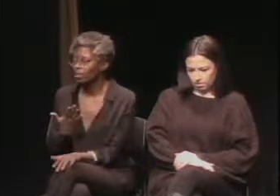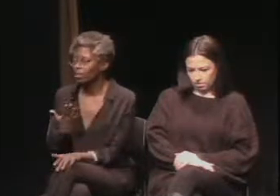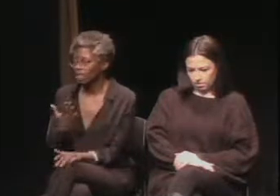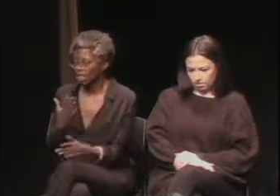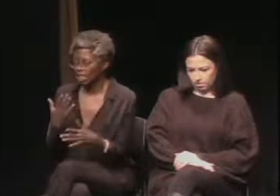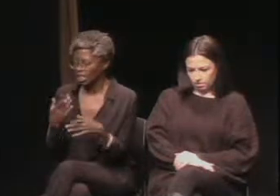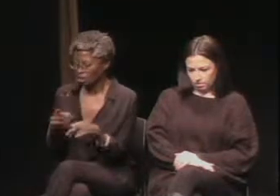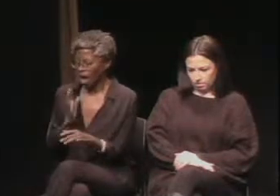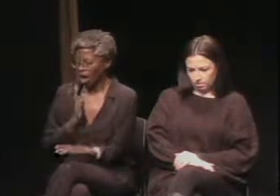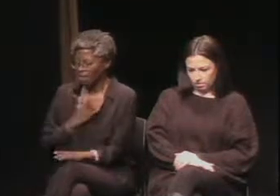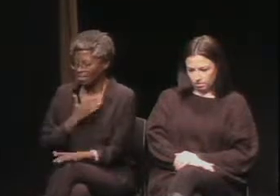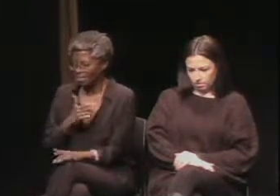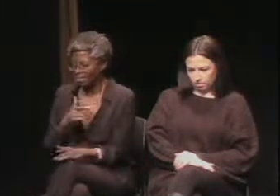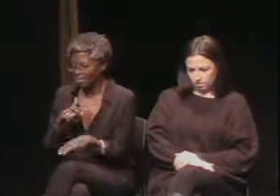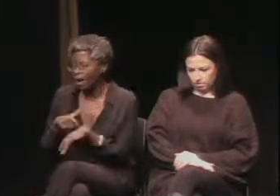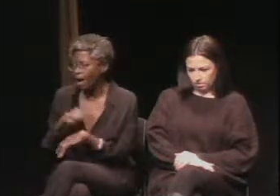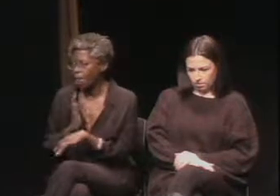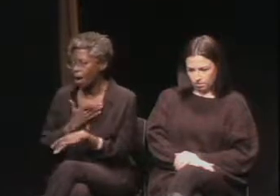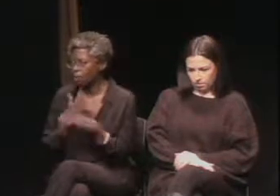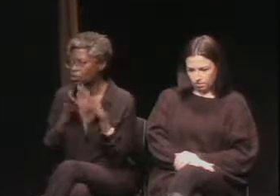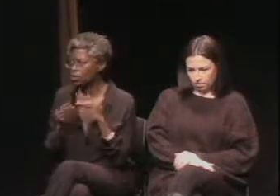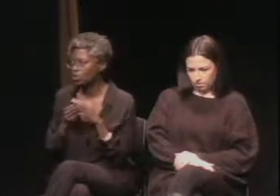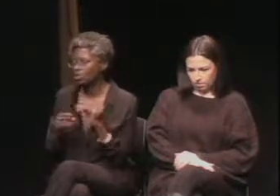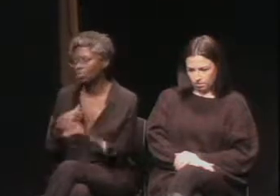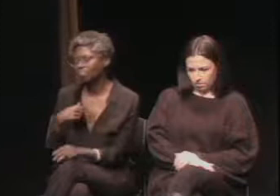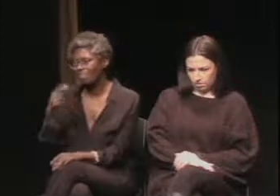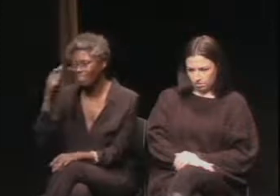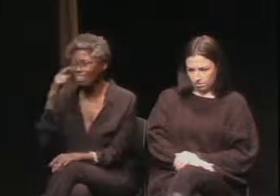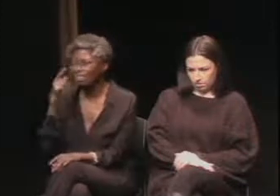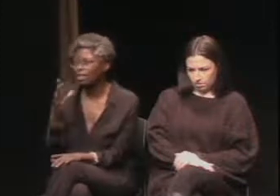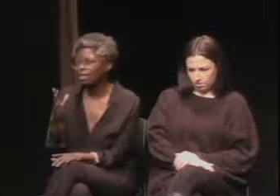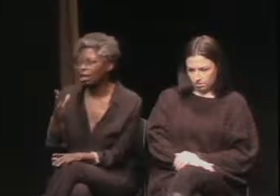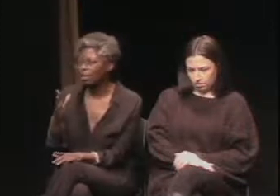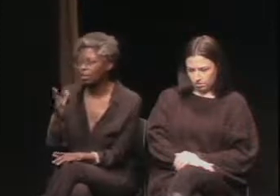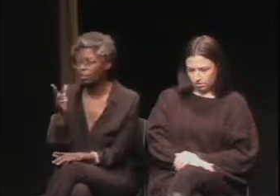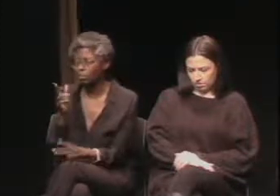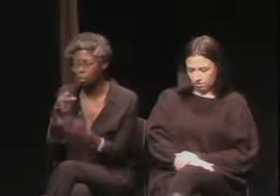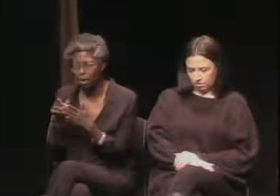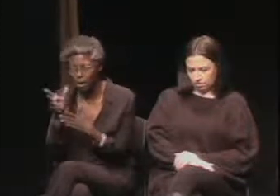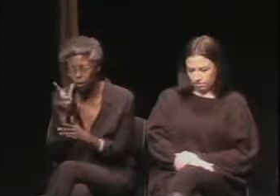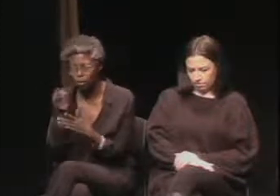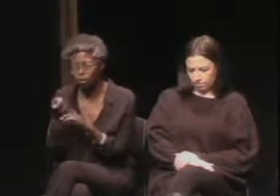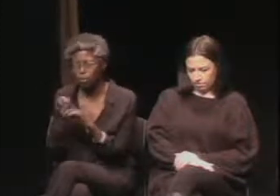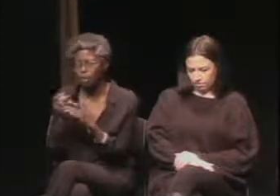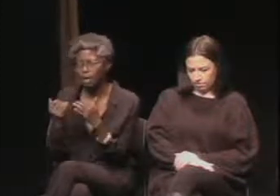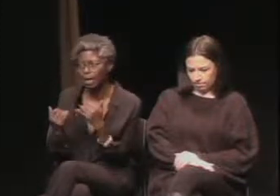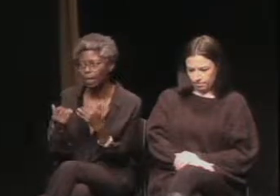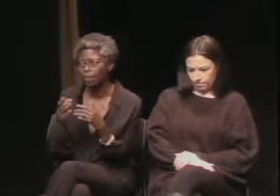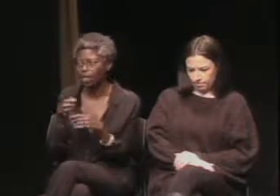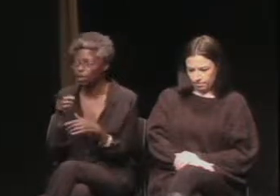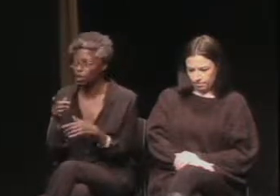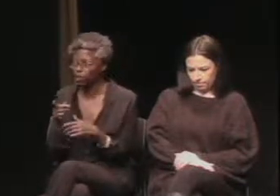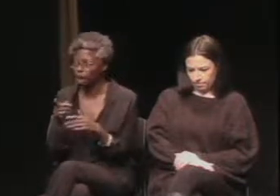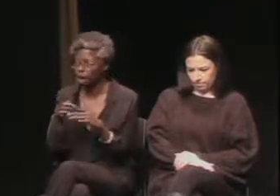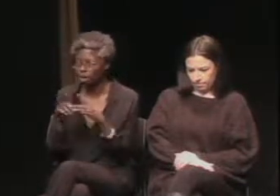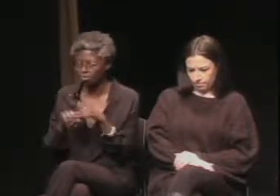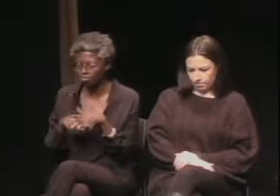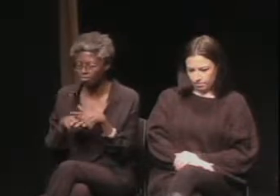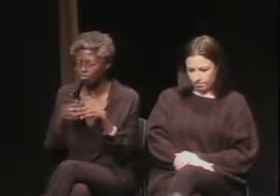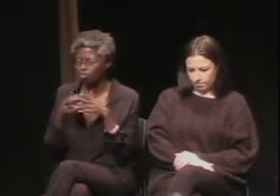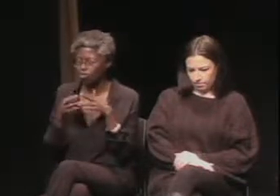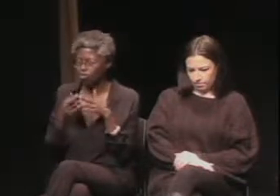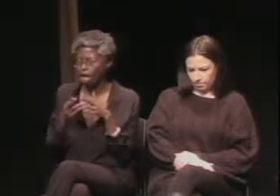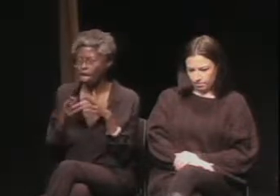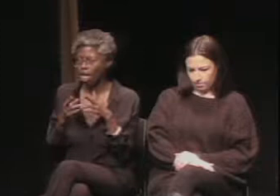these stories. And so I think that there is, just based on what I heard from you just now, that you are poised and